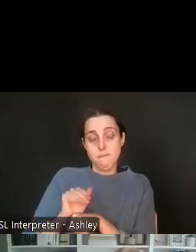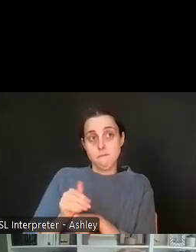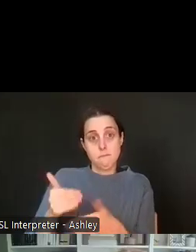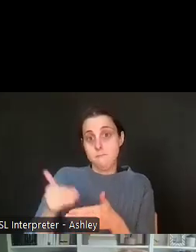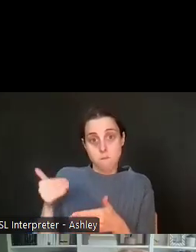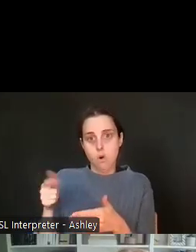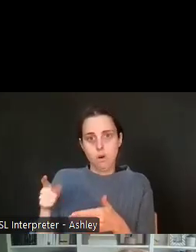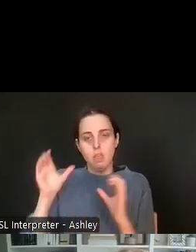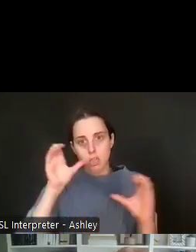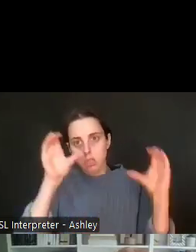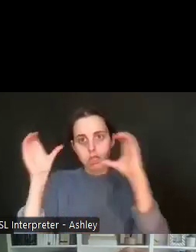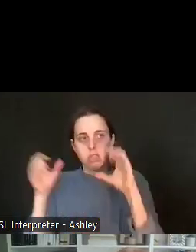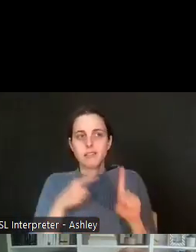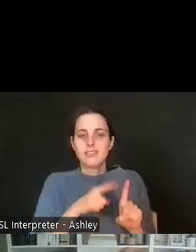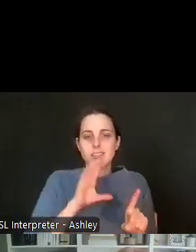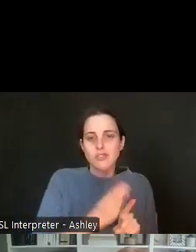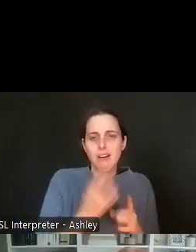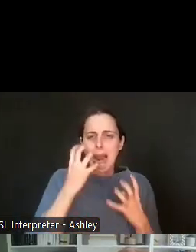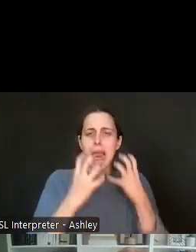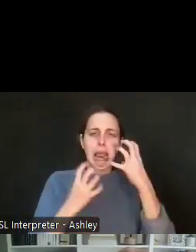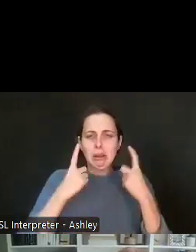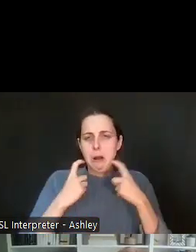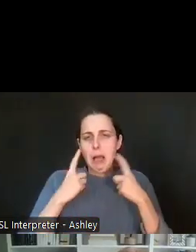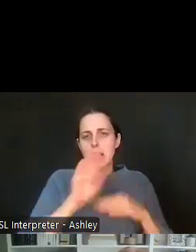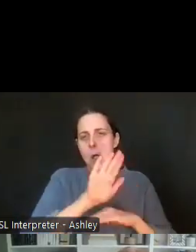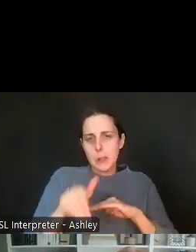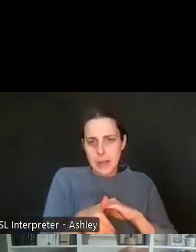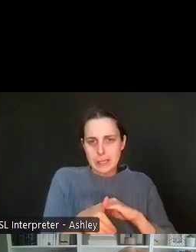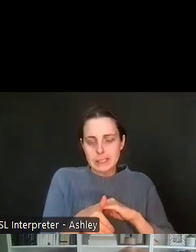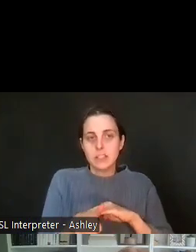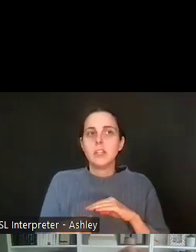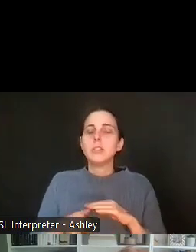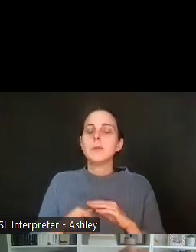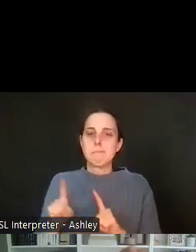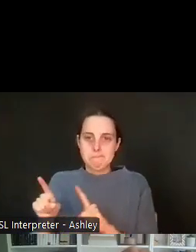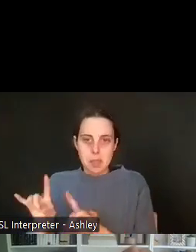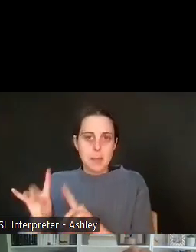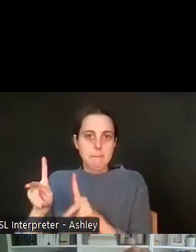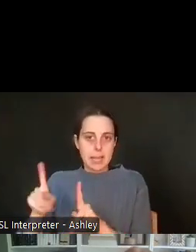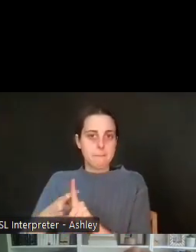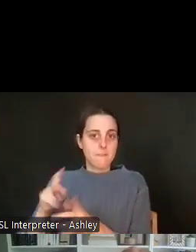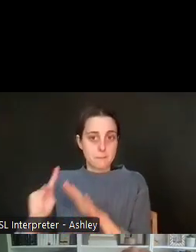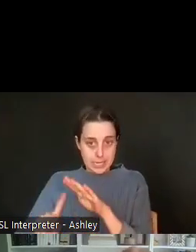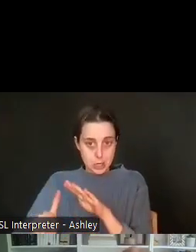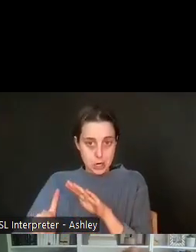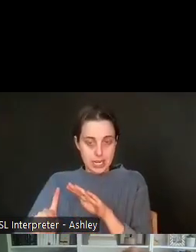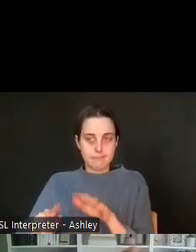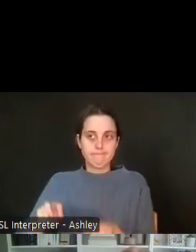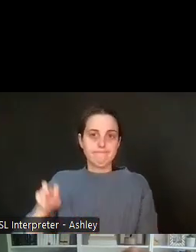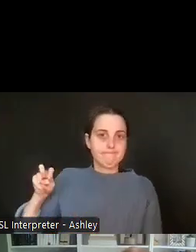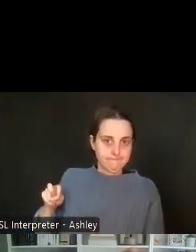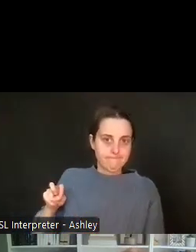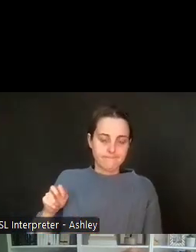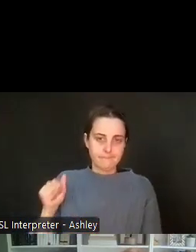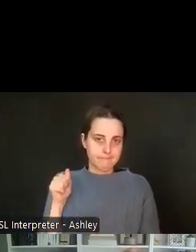I'm driving into kindergarten and I look in the rearview mirror and he's falling asleep. And so I drove right by